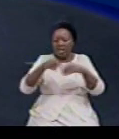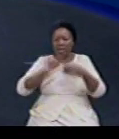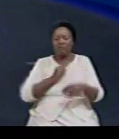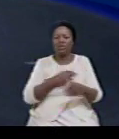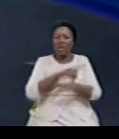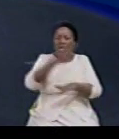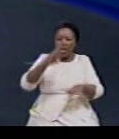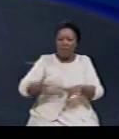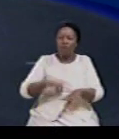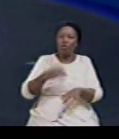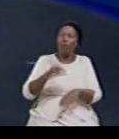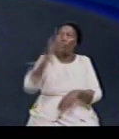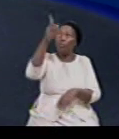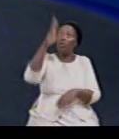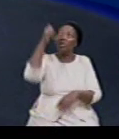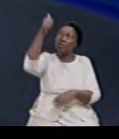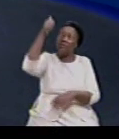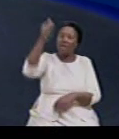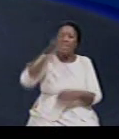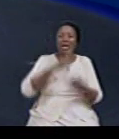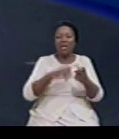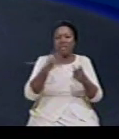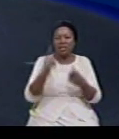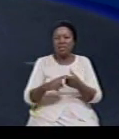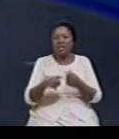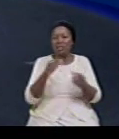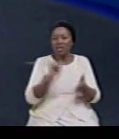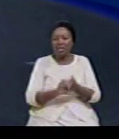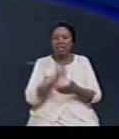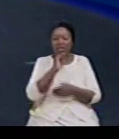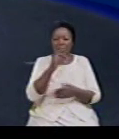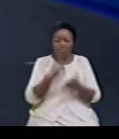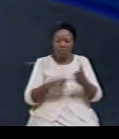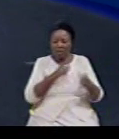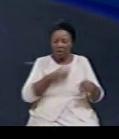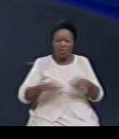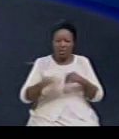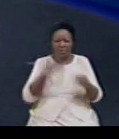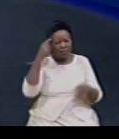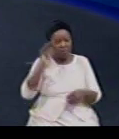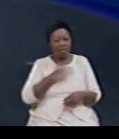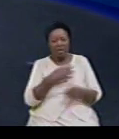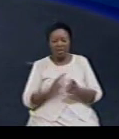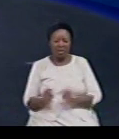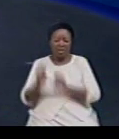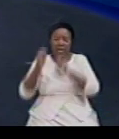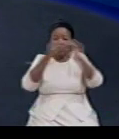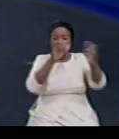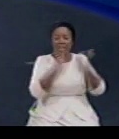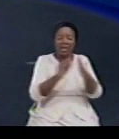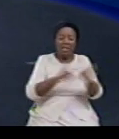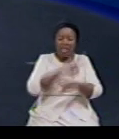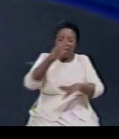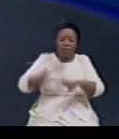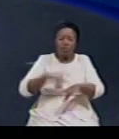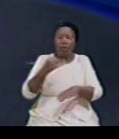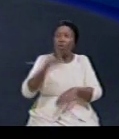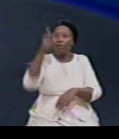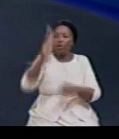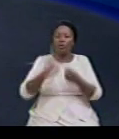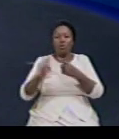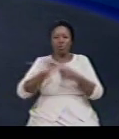God himself. Here is a human being, and the Lord transferred to him the very nature of God. And